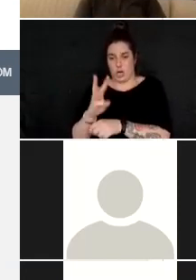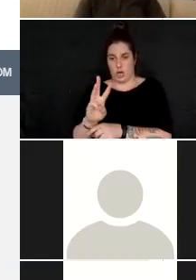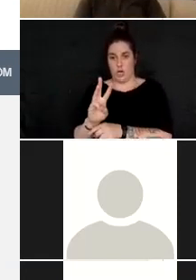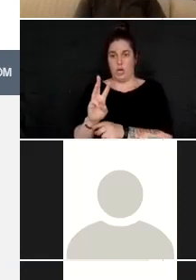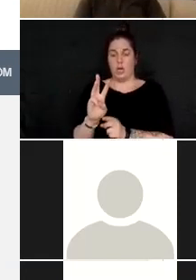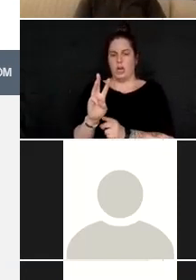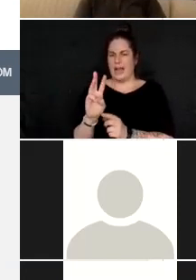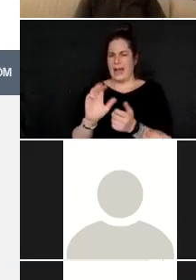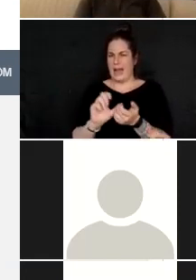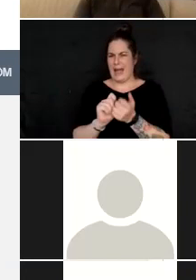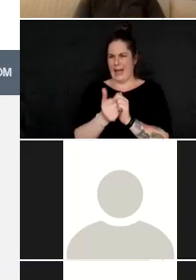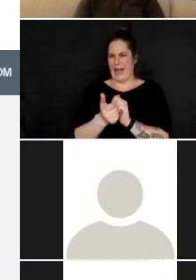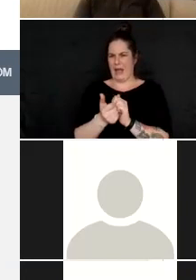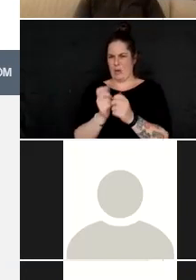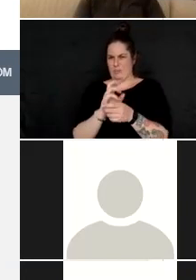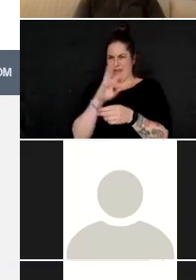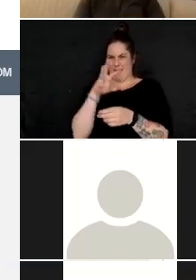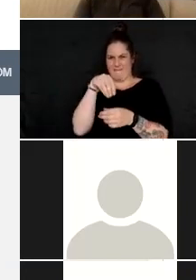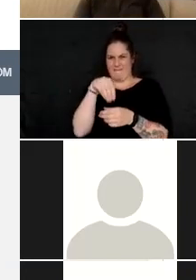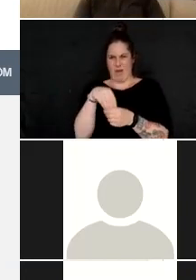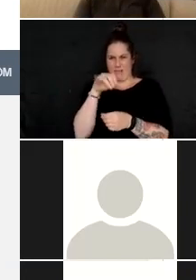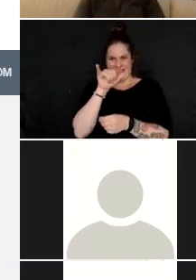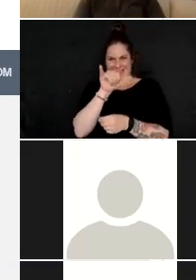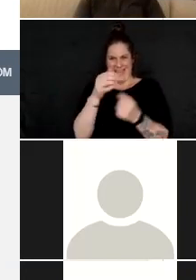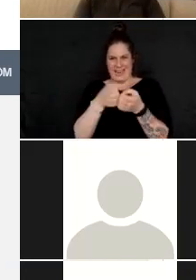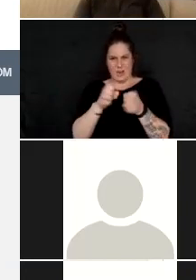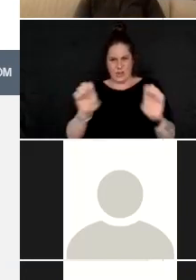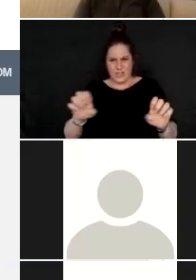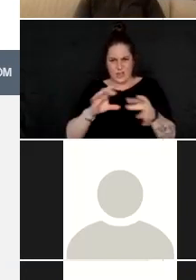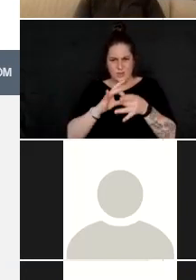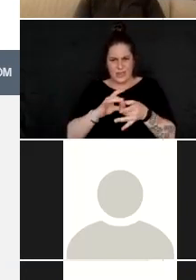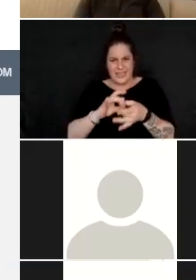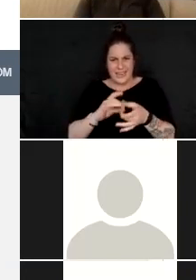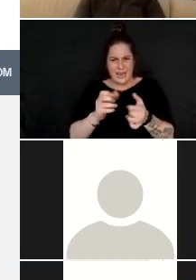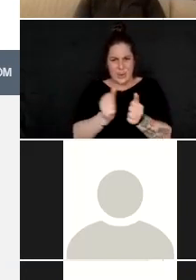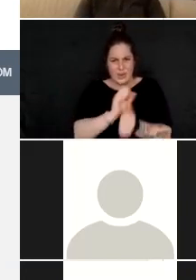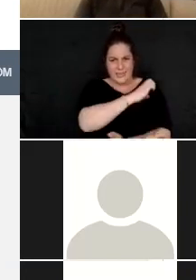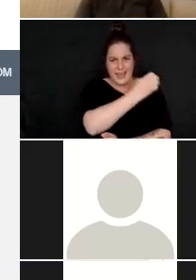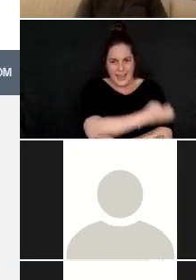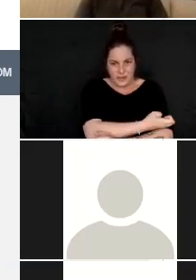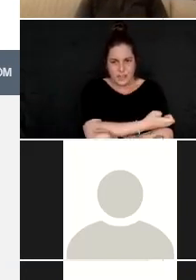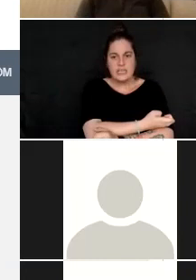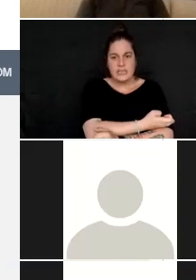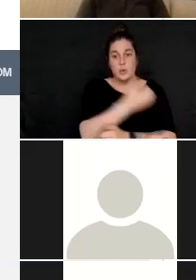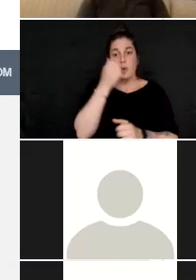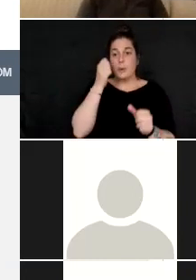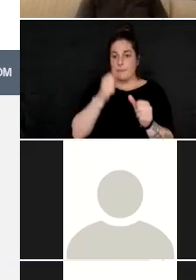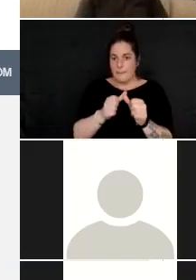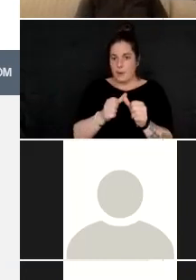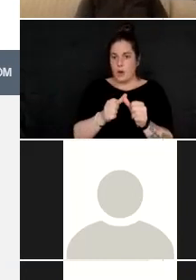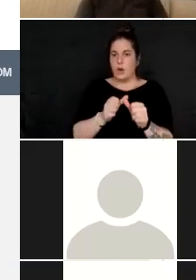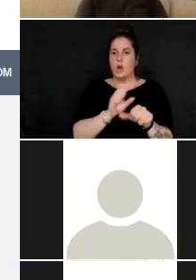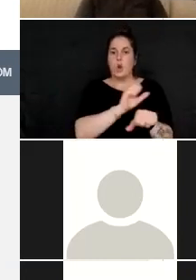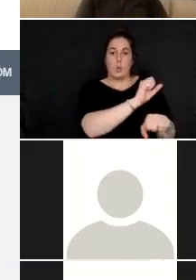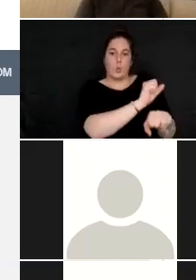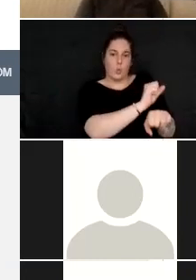creep into an equation that deals with energy? And that is because, as I said, work and energy